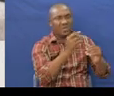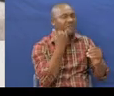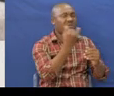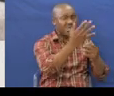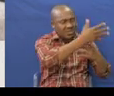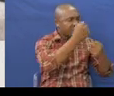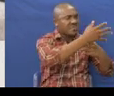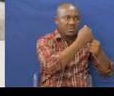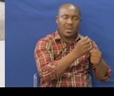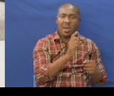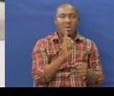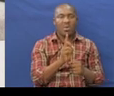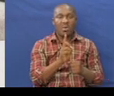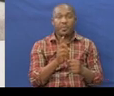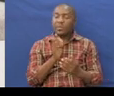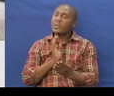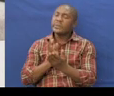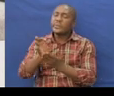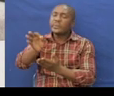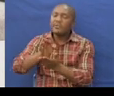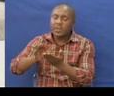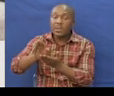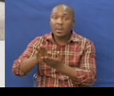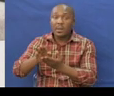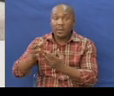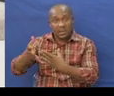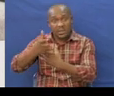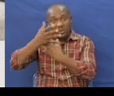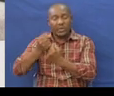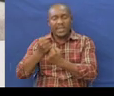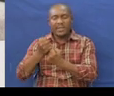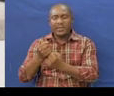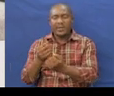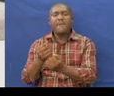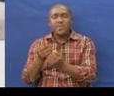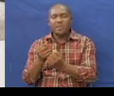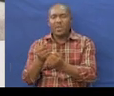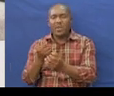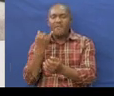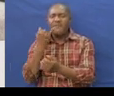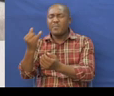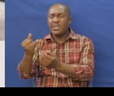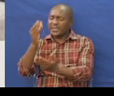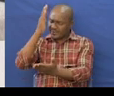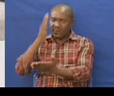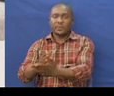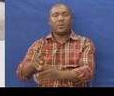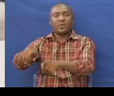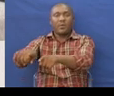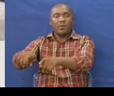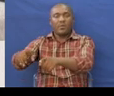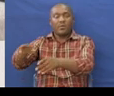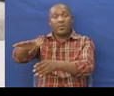sources. No. The field research gives you that avenue or that door of getting information afresh from the field and get